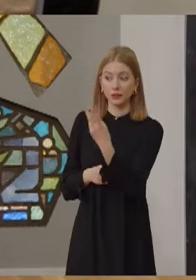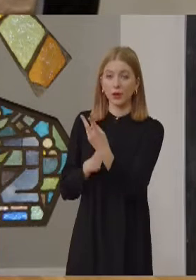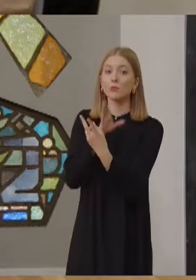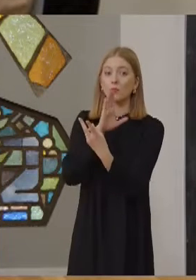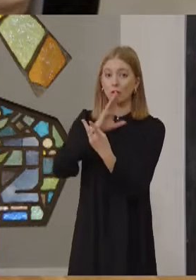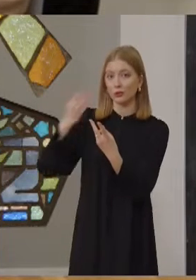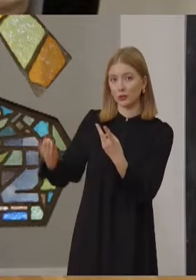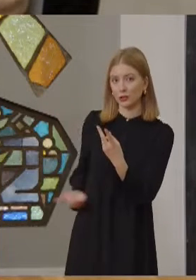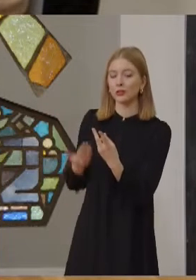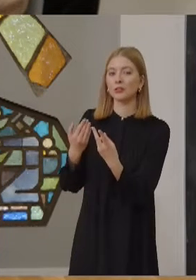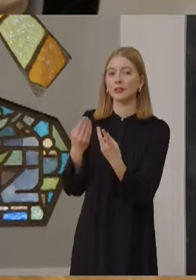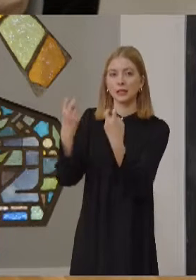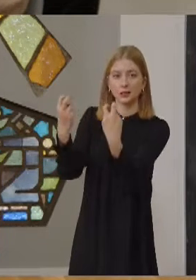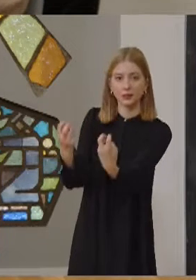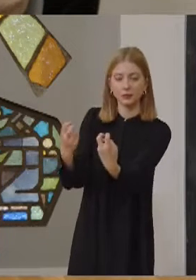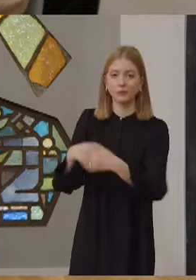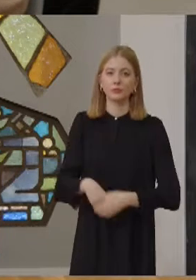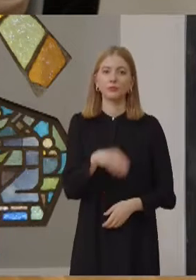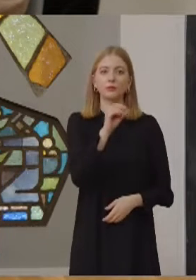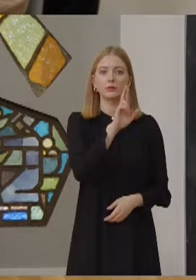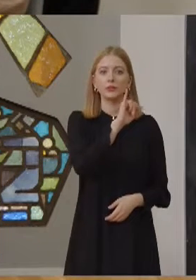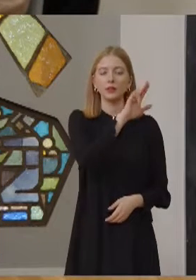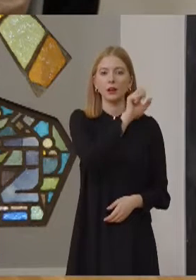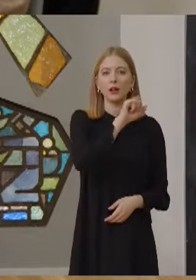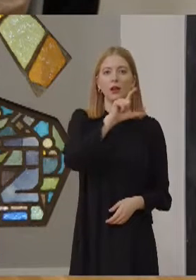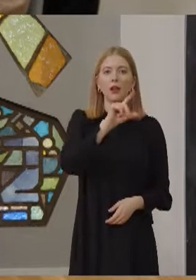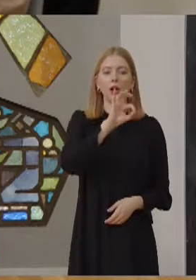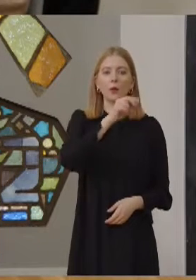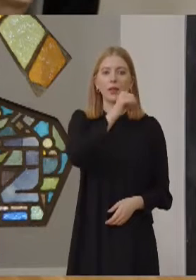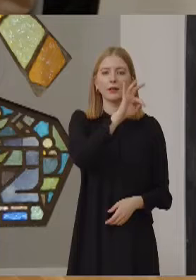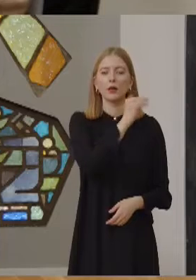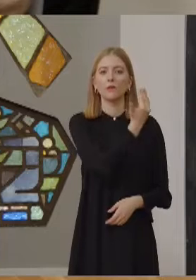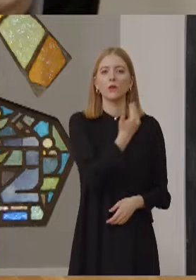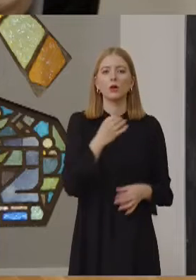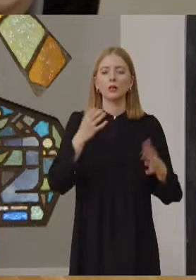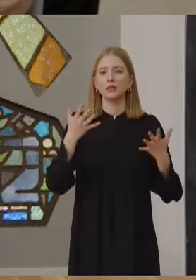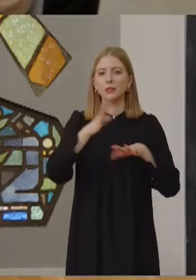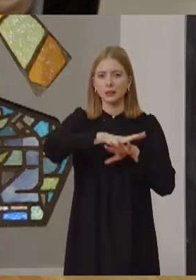We will have two panelists, Erika Leonaitė,